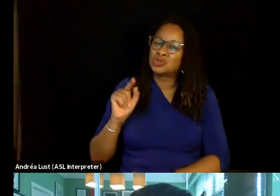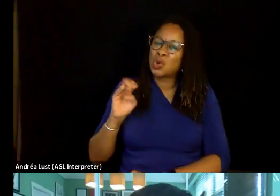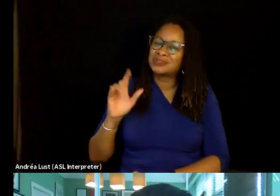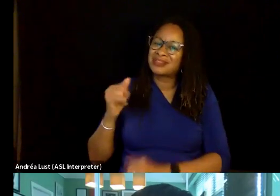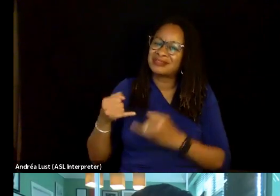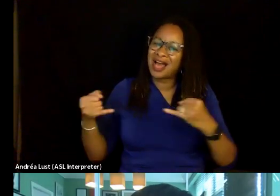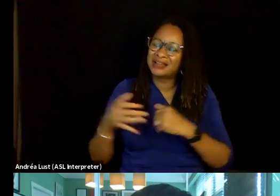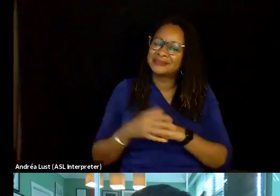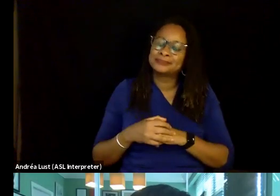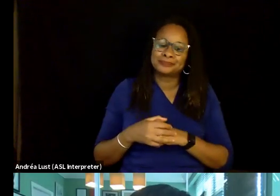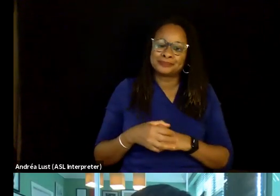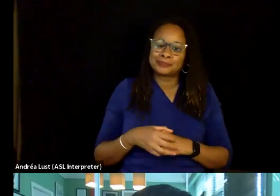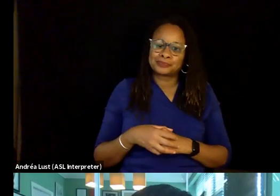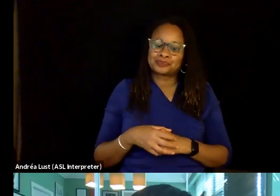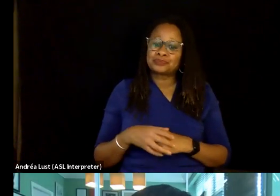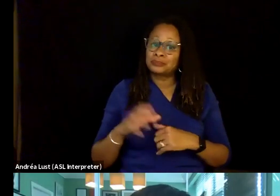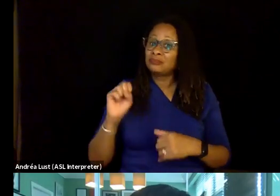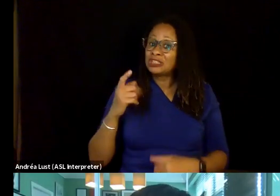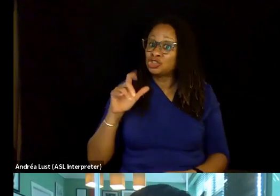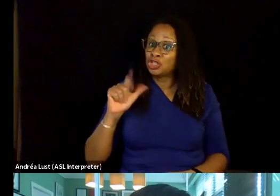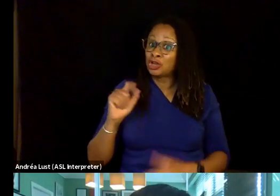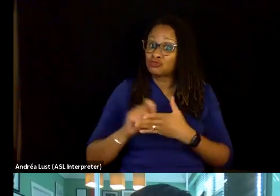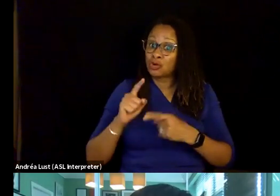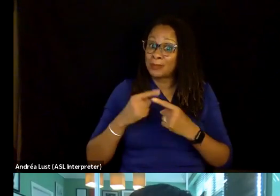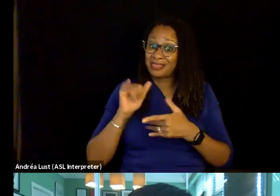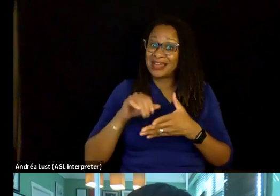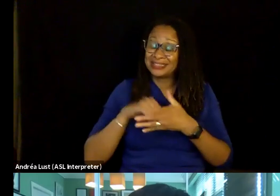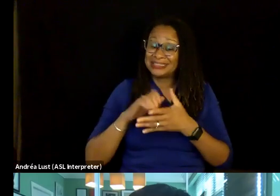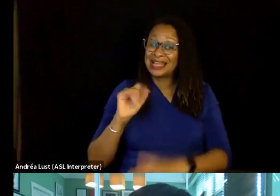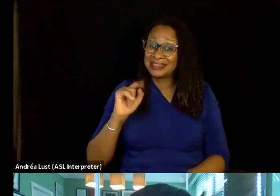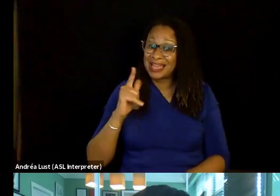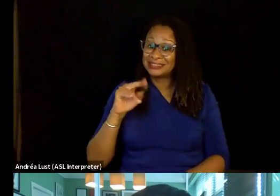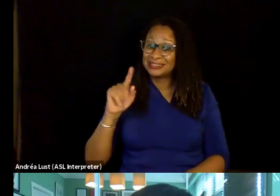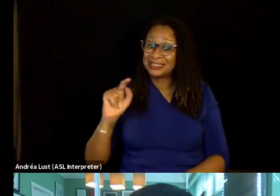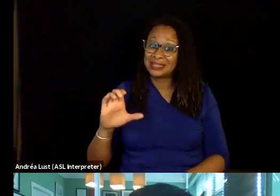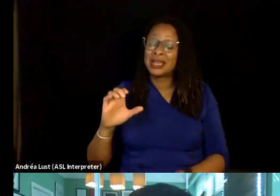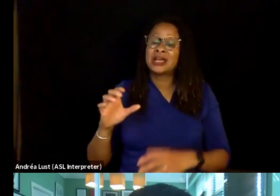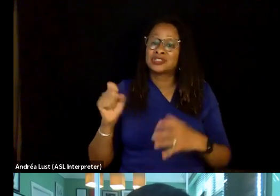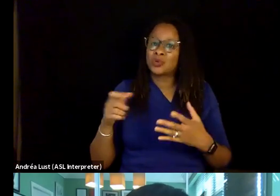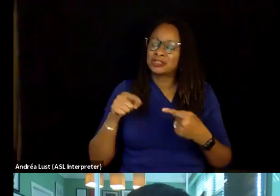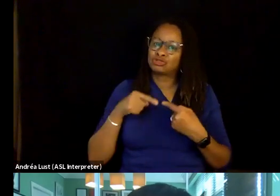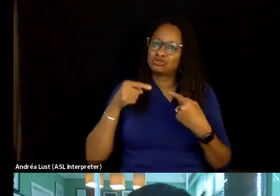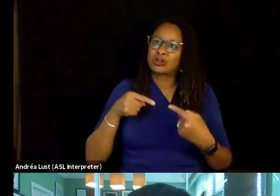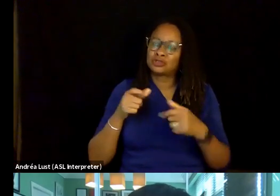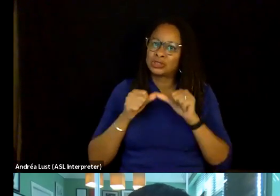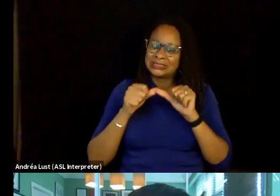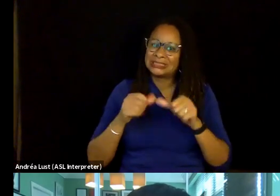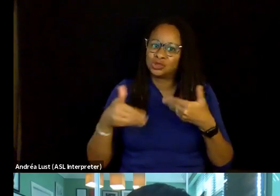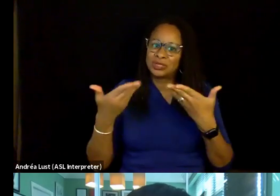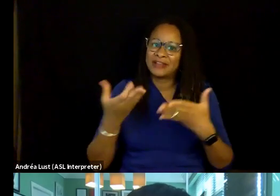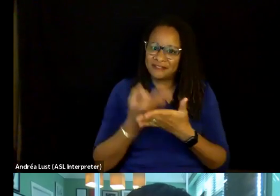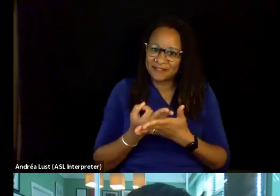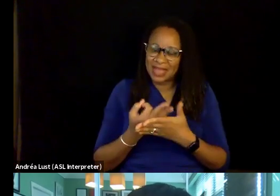The Atlantic. So I think the struggle to continue giving facts, to continue